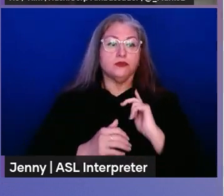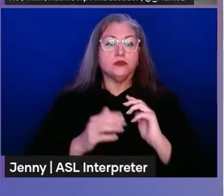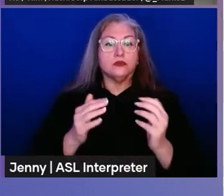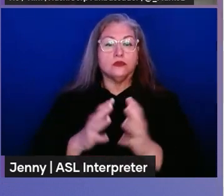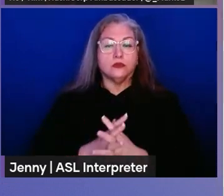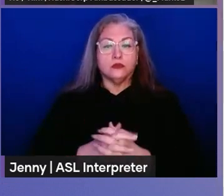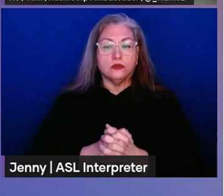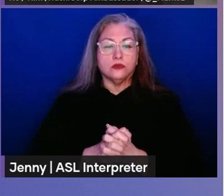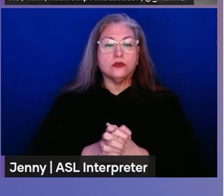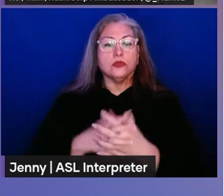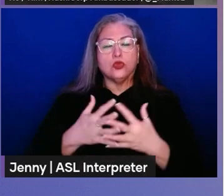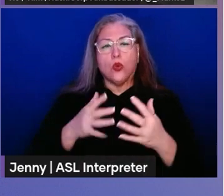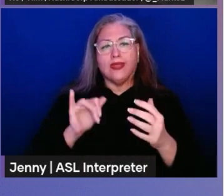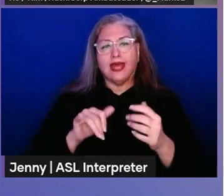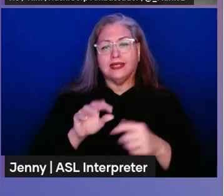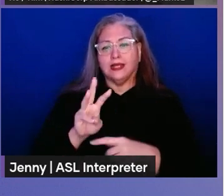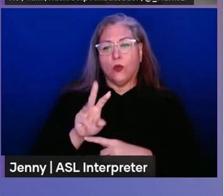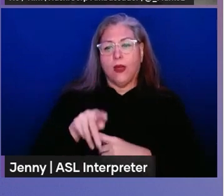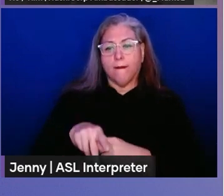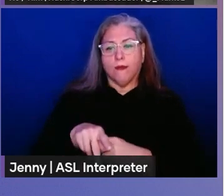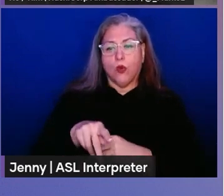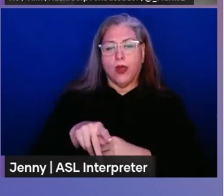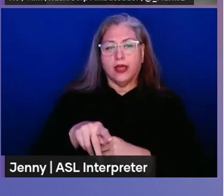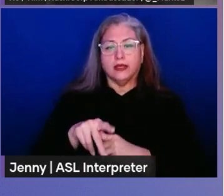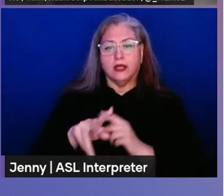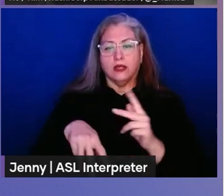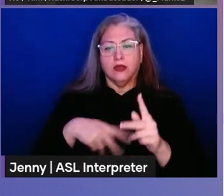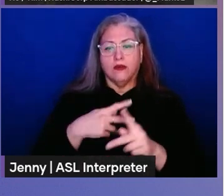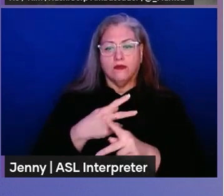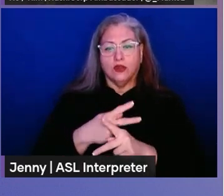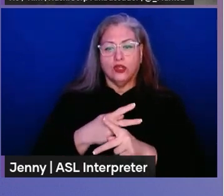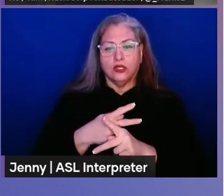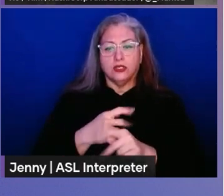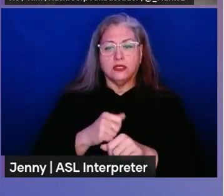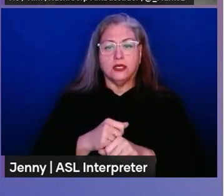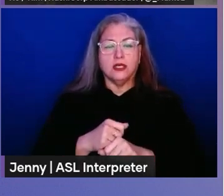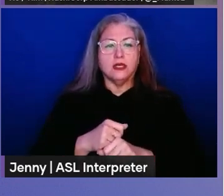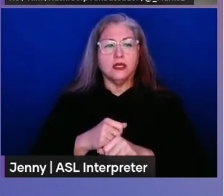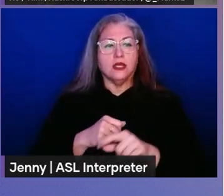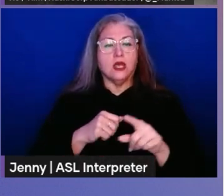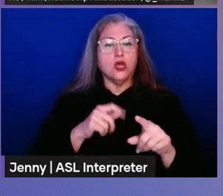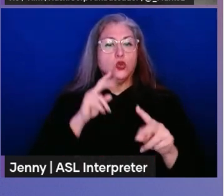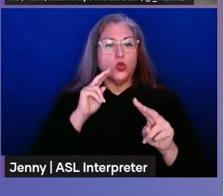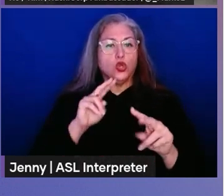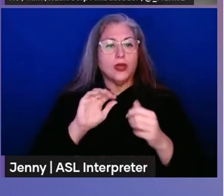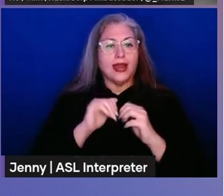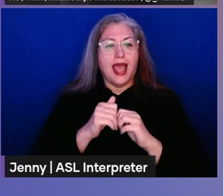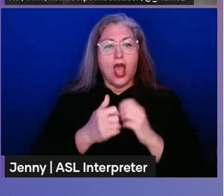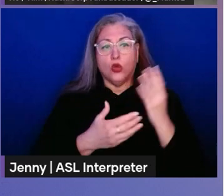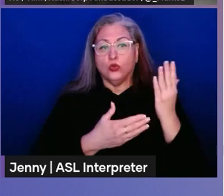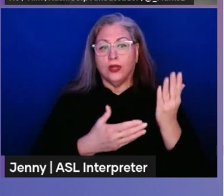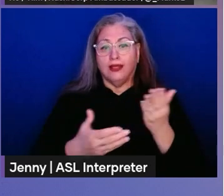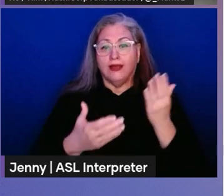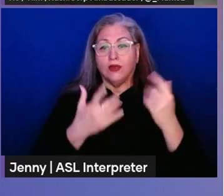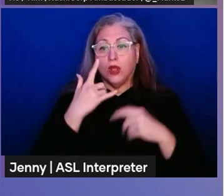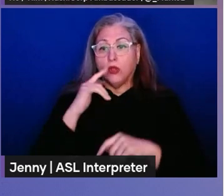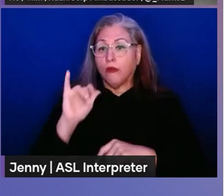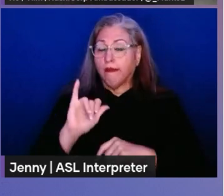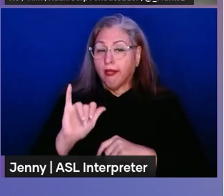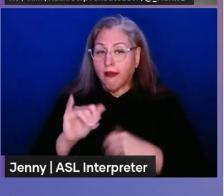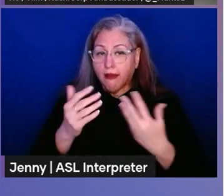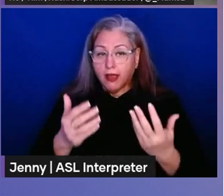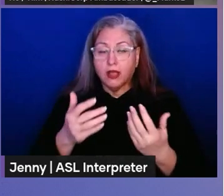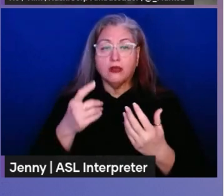So that was kind of Waypoint OSS version. So if we kind of switch gears a bit and look how the delivery workflow would look like